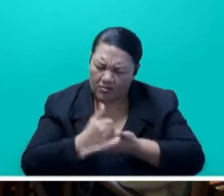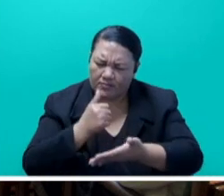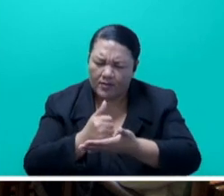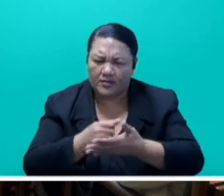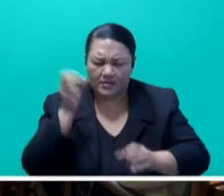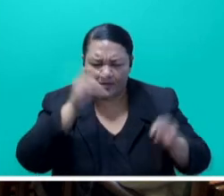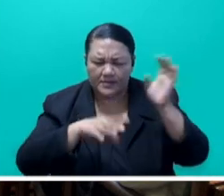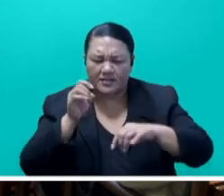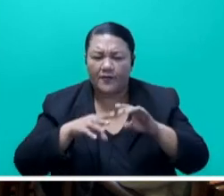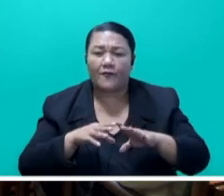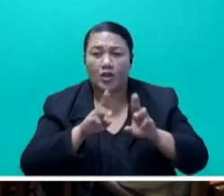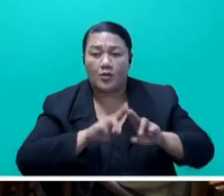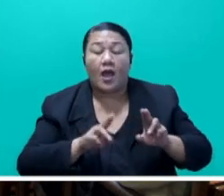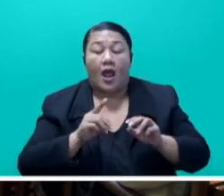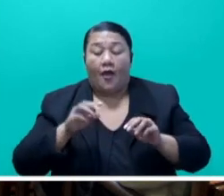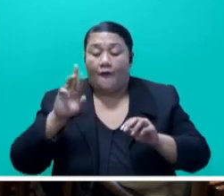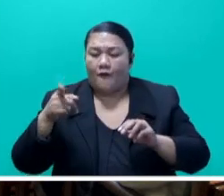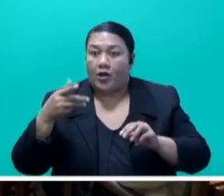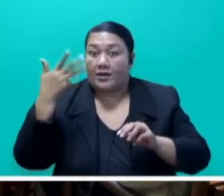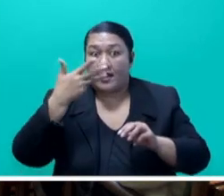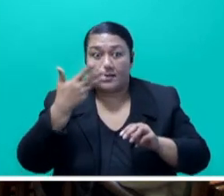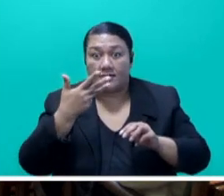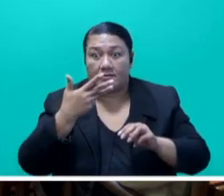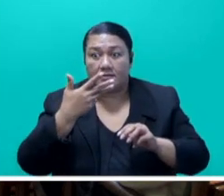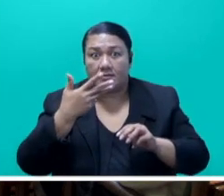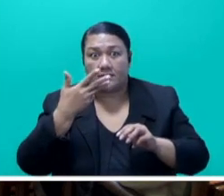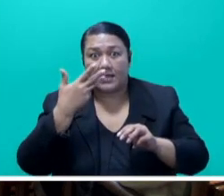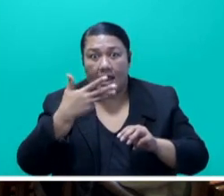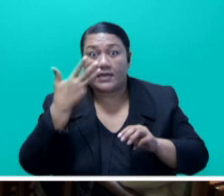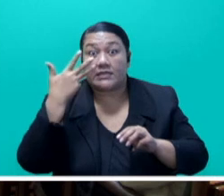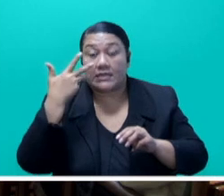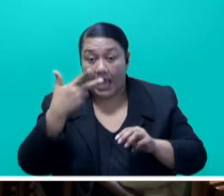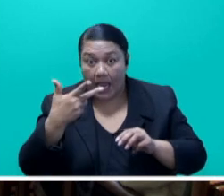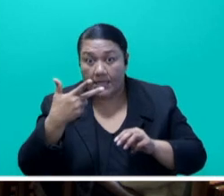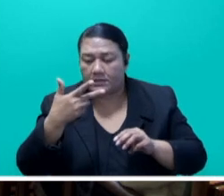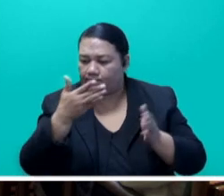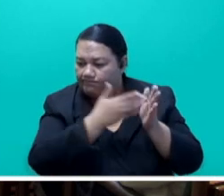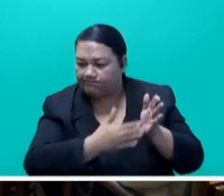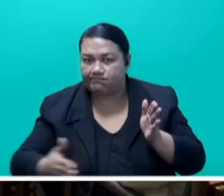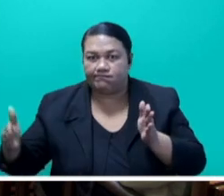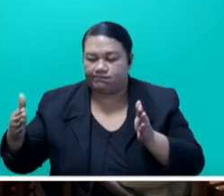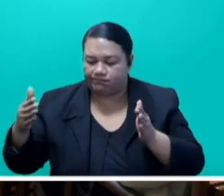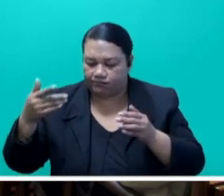in 1978 to the United Nations Interim Force in Lebanon, or UNIFIL, Mr. Speaker, sir.